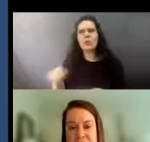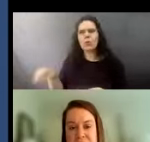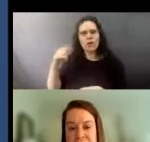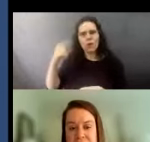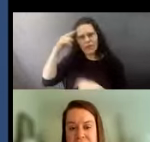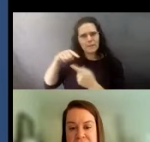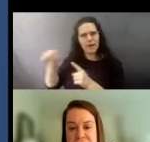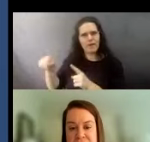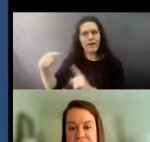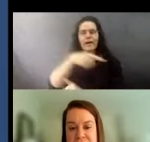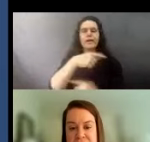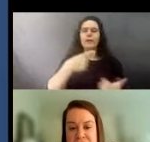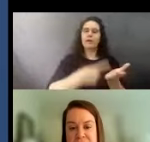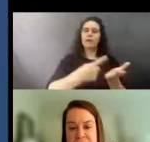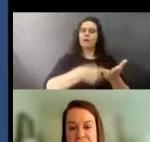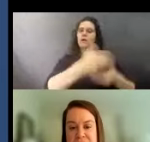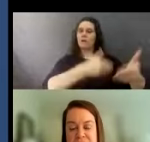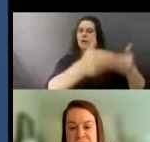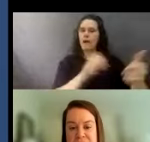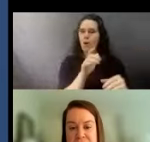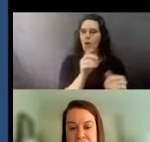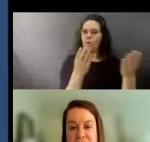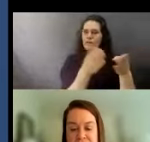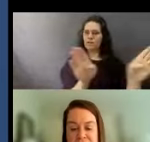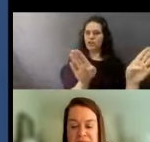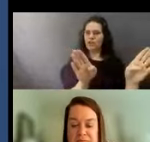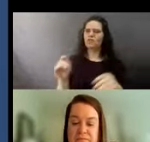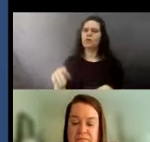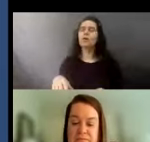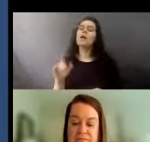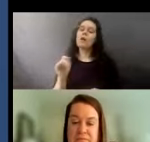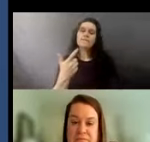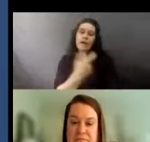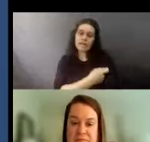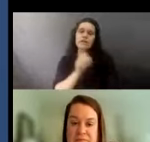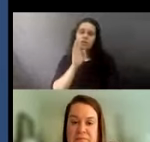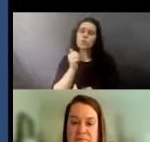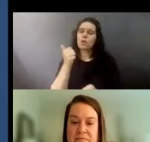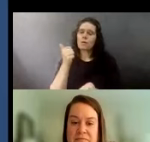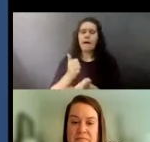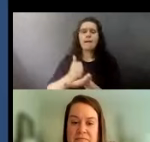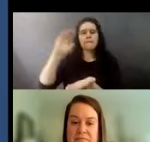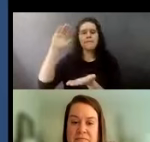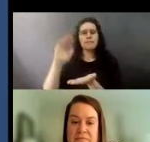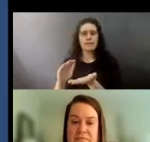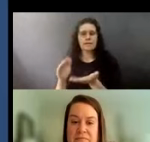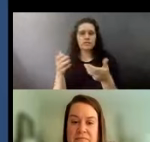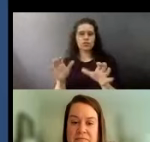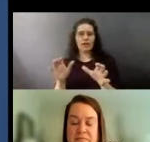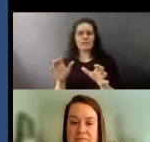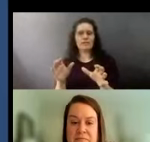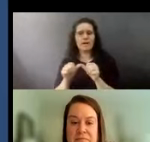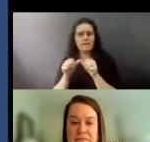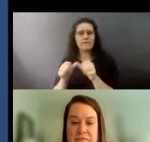Vaccination certainly does reduce the risk of long COVID. The summary estimate is about by half, maybe protecting people